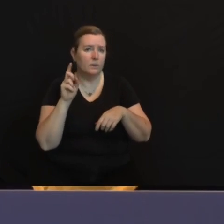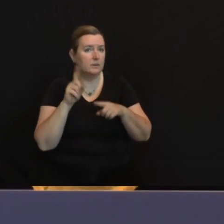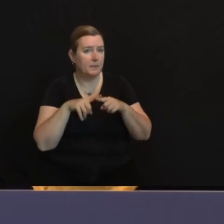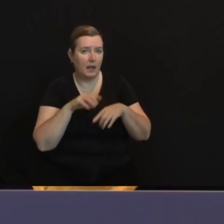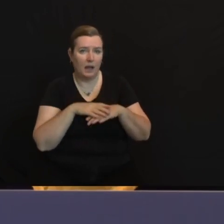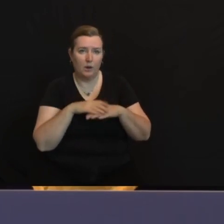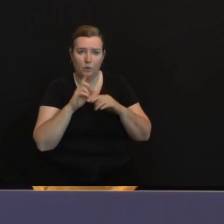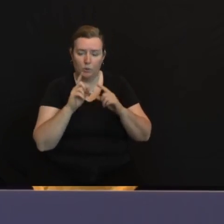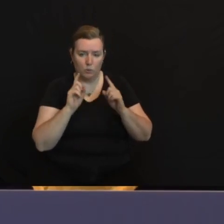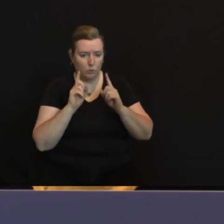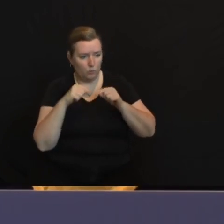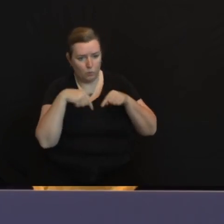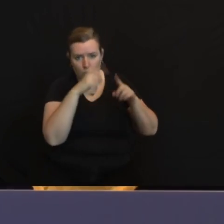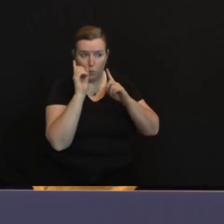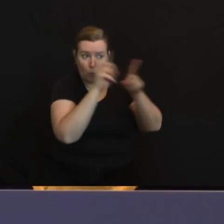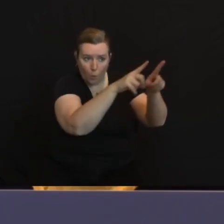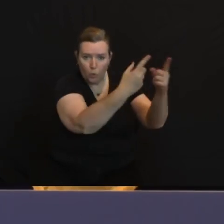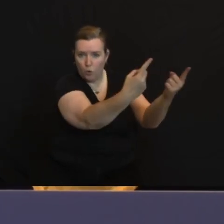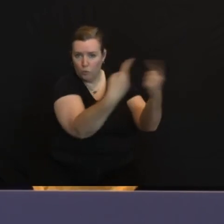And that still is the case.